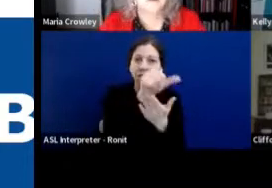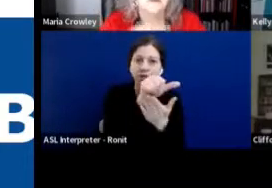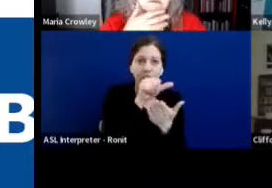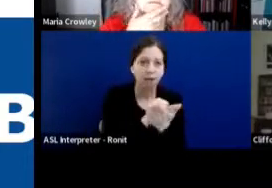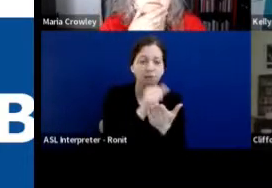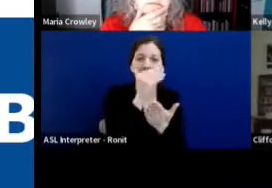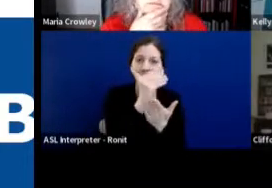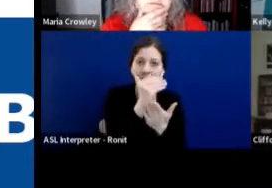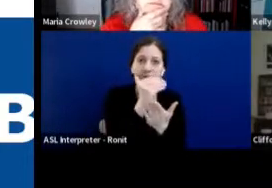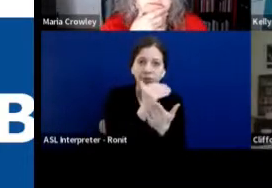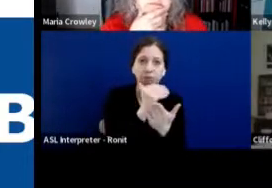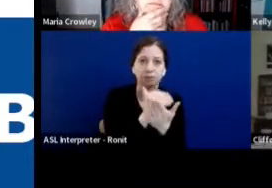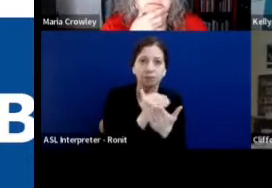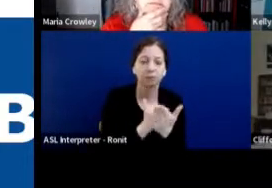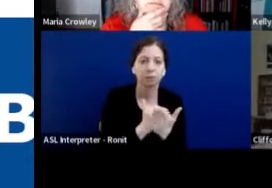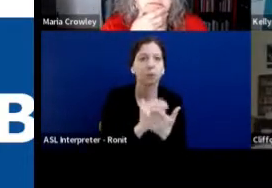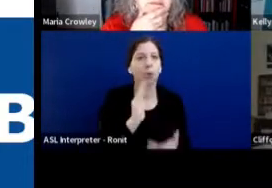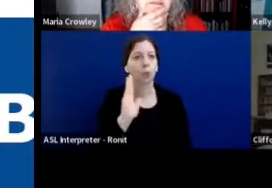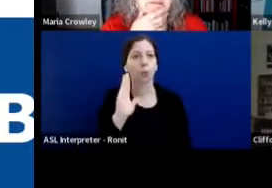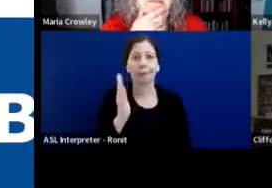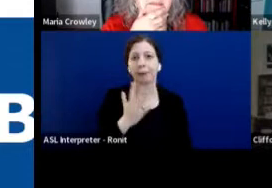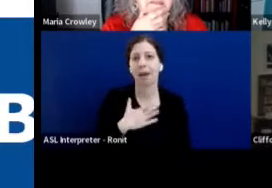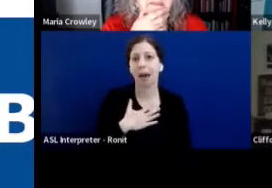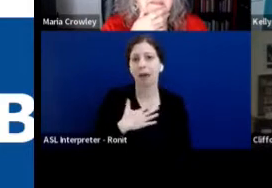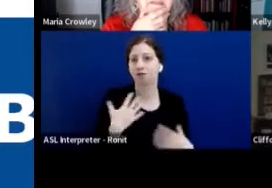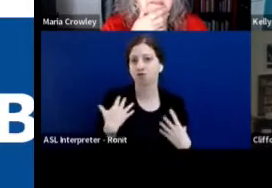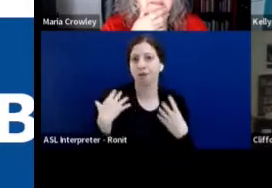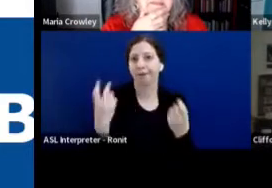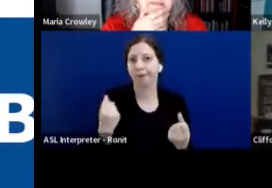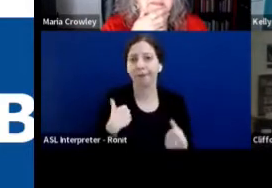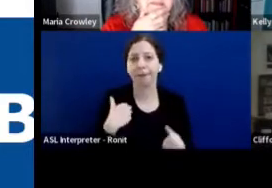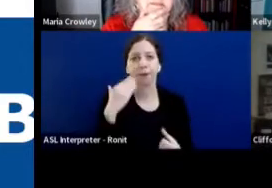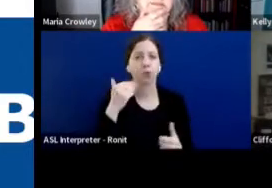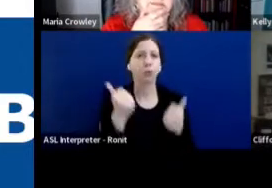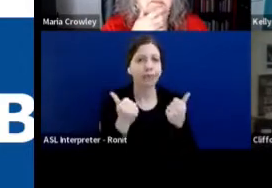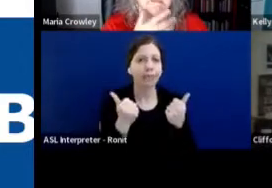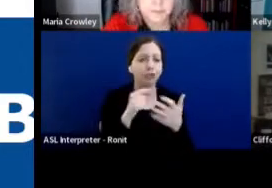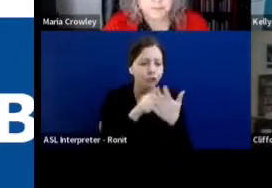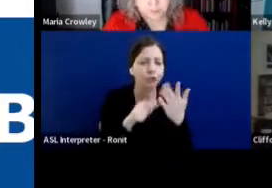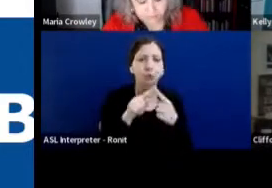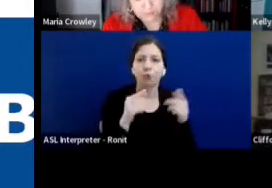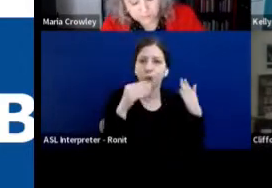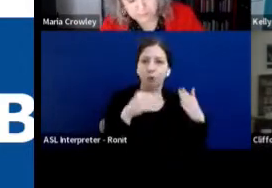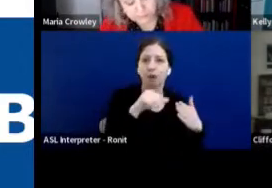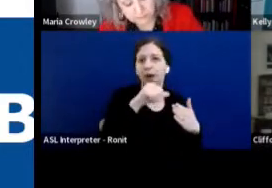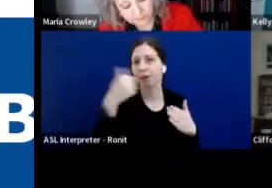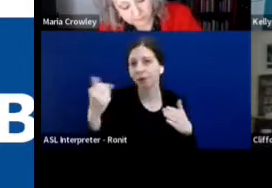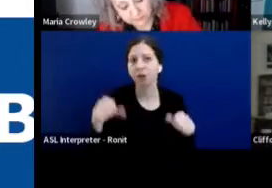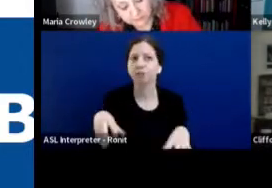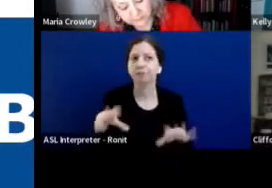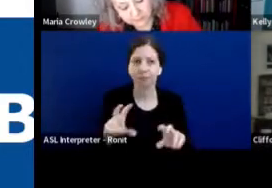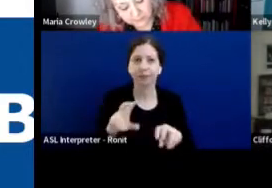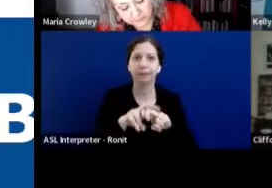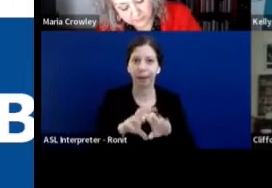be one of my, strengths. And so I knew which ones to focus on, and the others I could just sit back, and